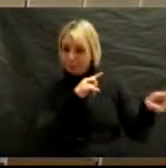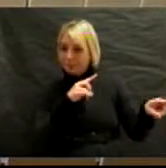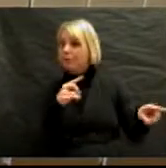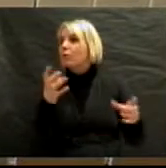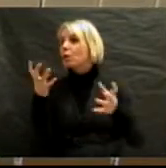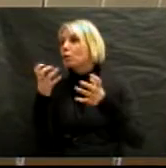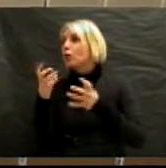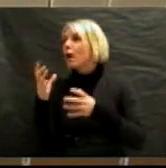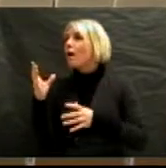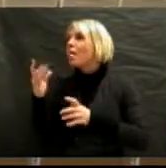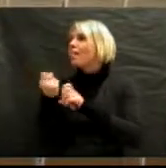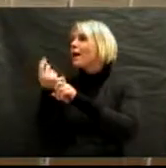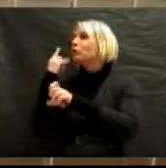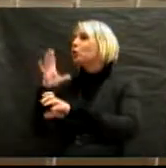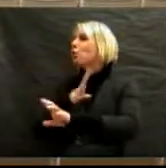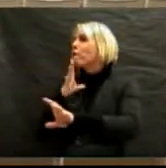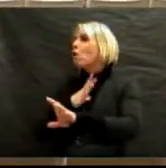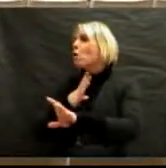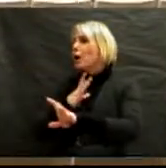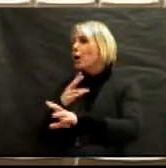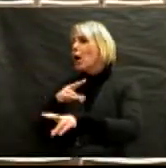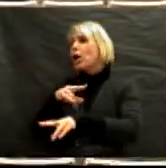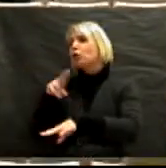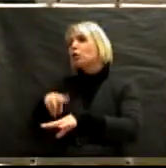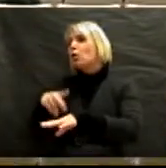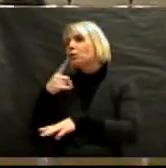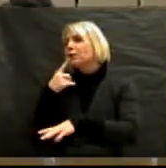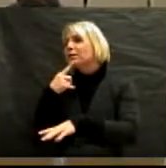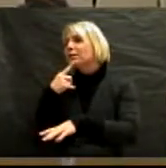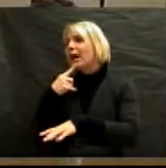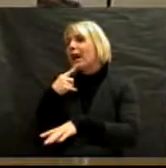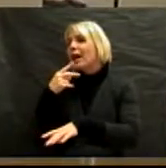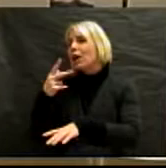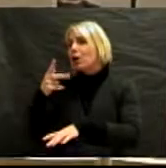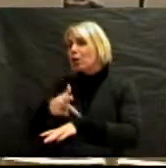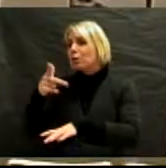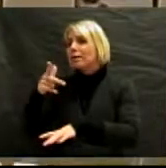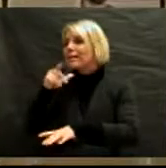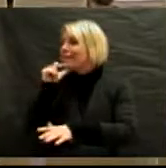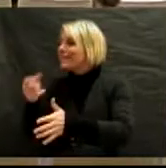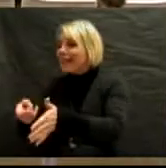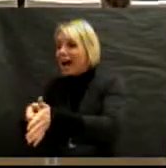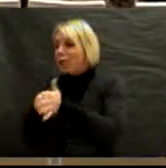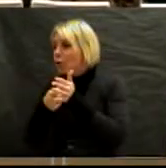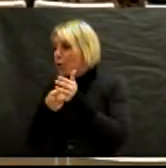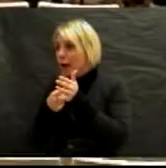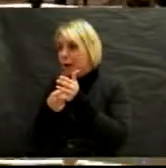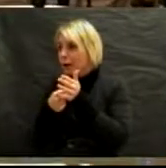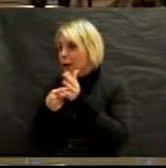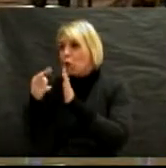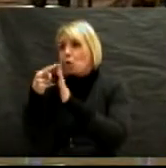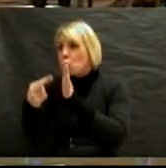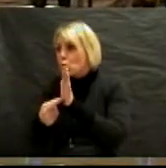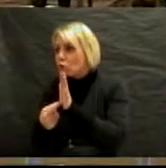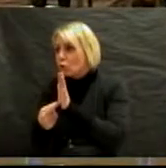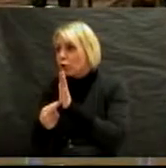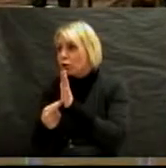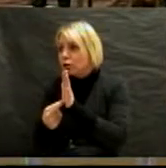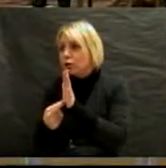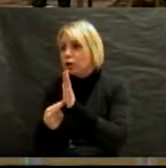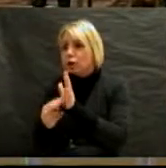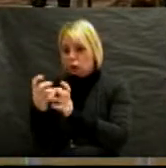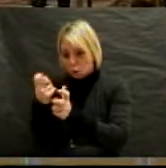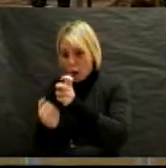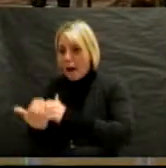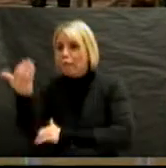say nominations 3 times, but it's not required in Robert's Rules of Order. So just so everybody's aware of that. But it's a customary thing that